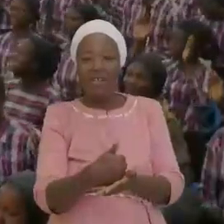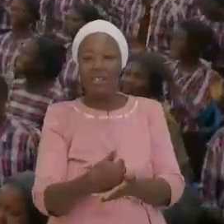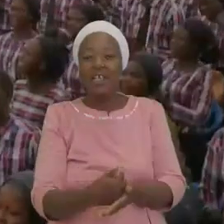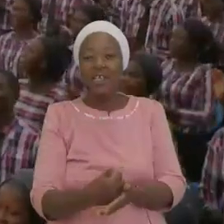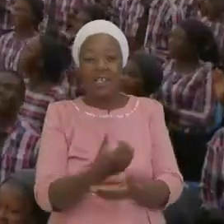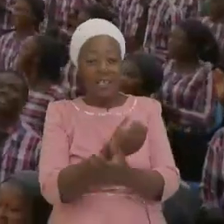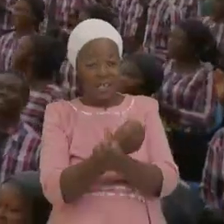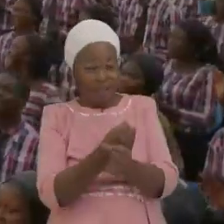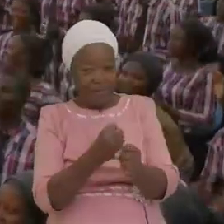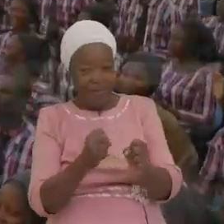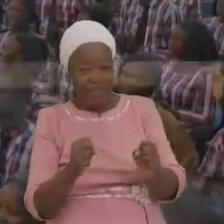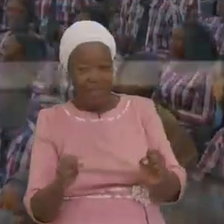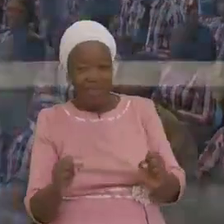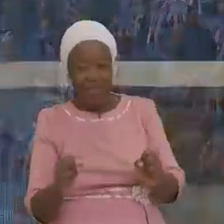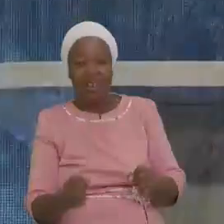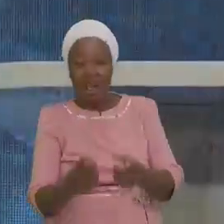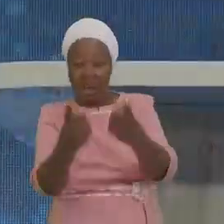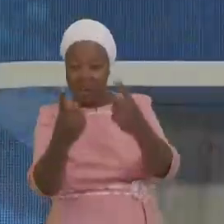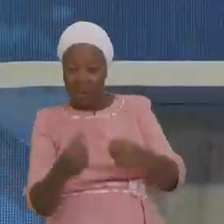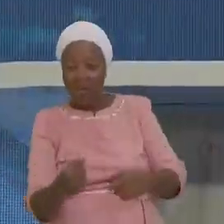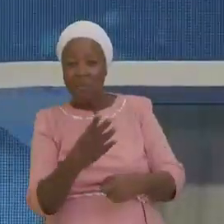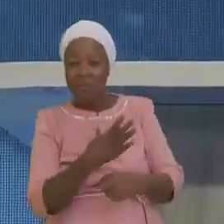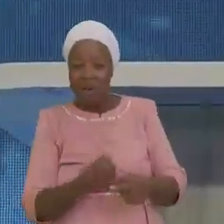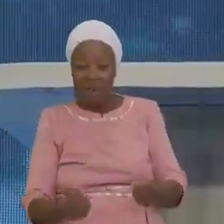salvation. Come and collect